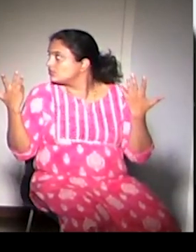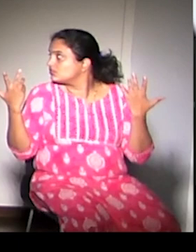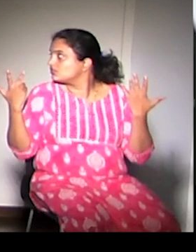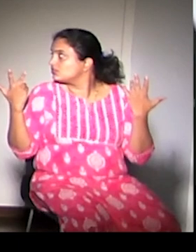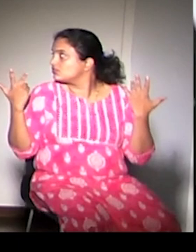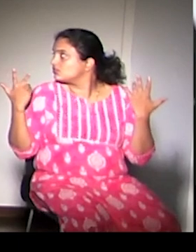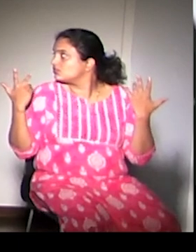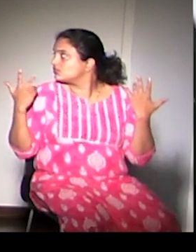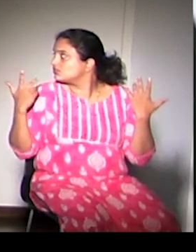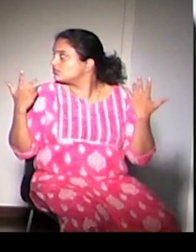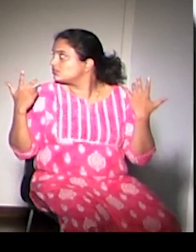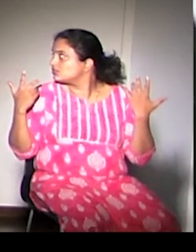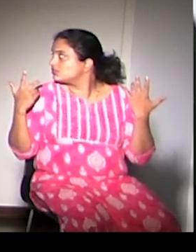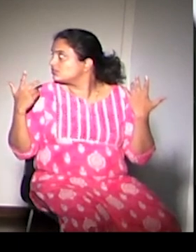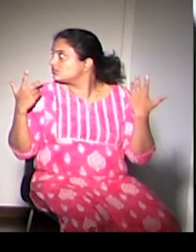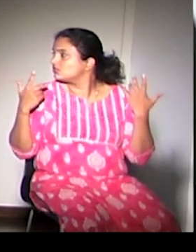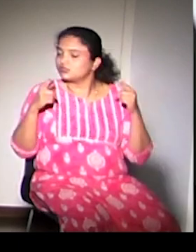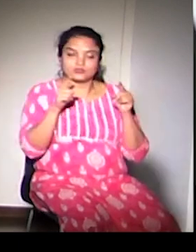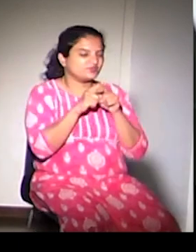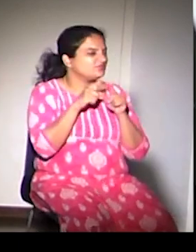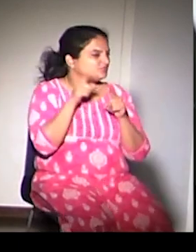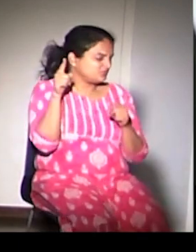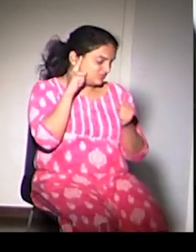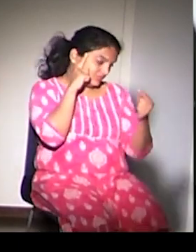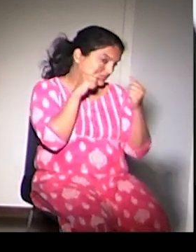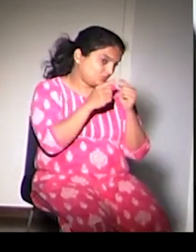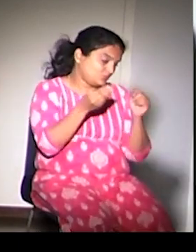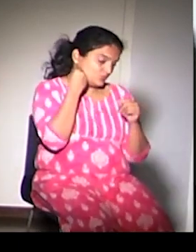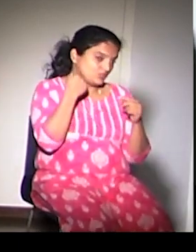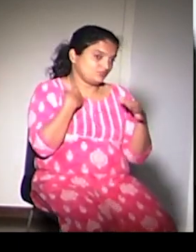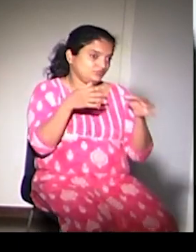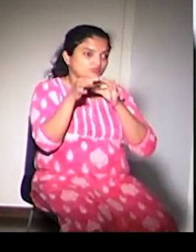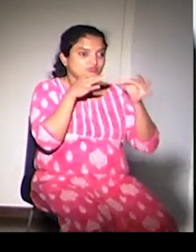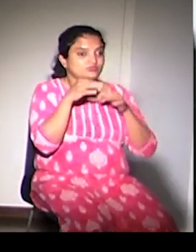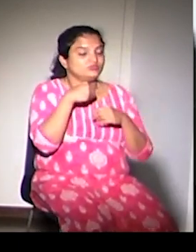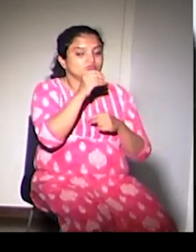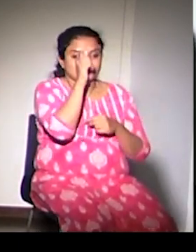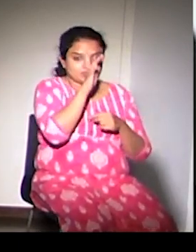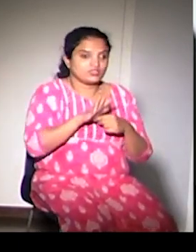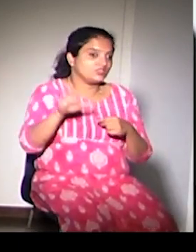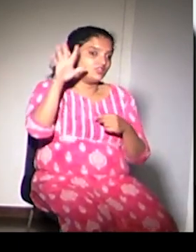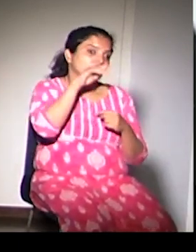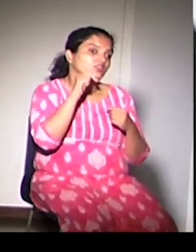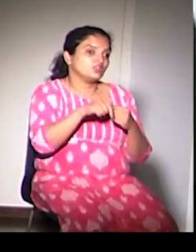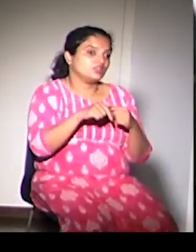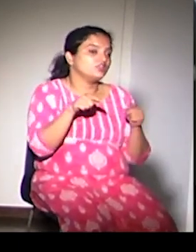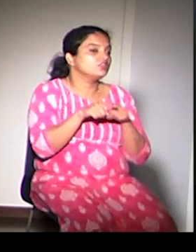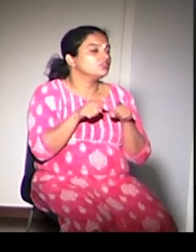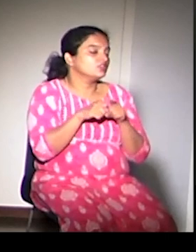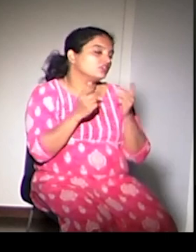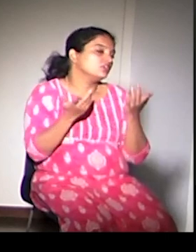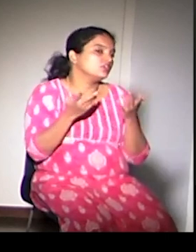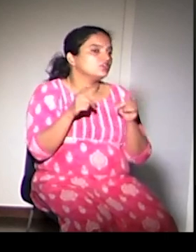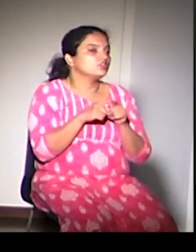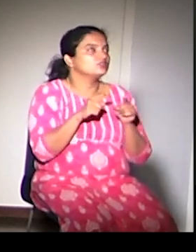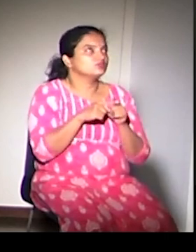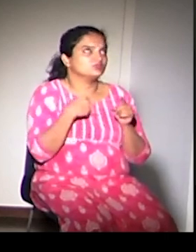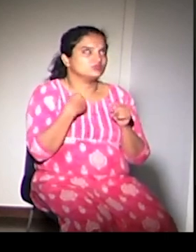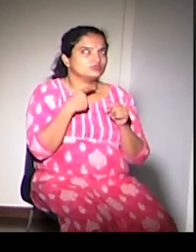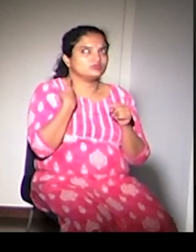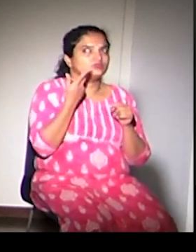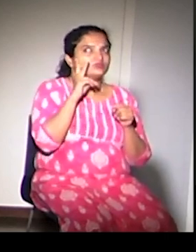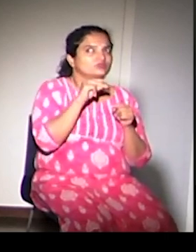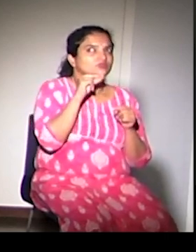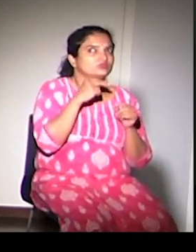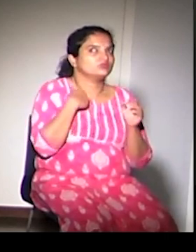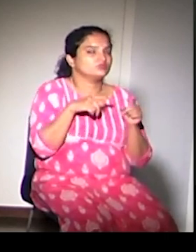other major category of tile work in India. Obviously, practically speaking, there